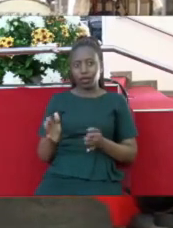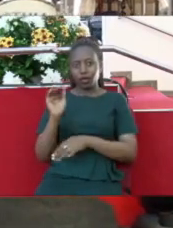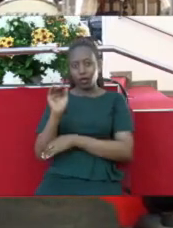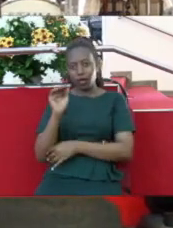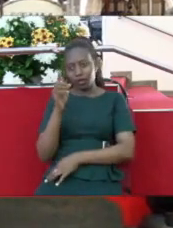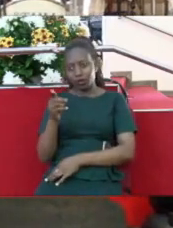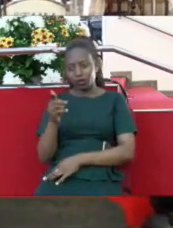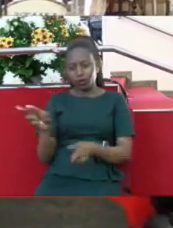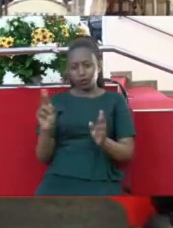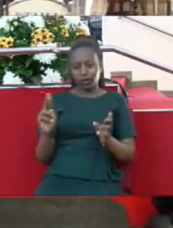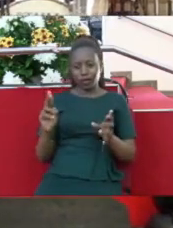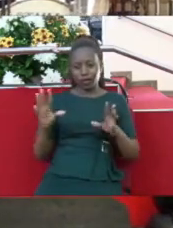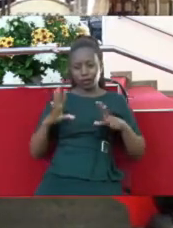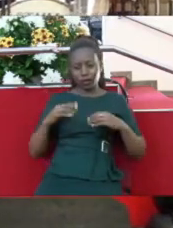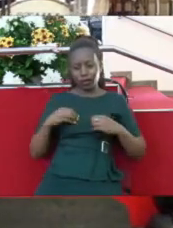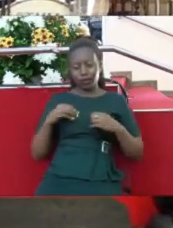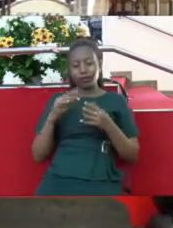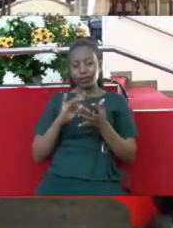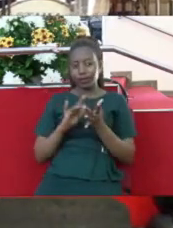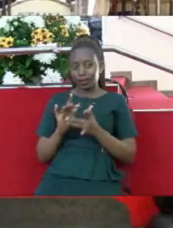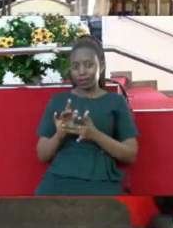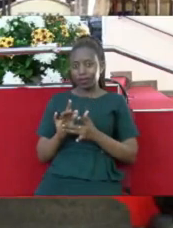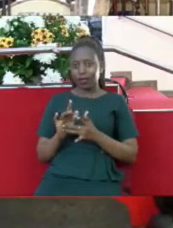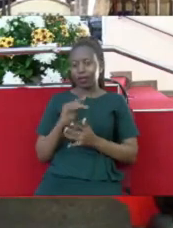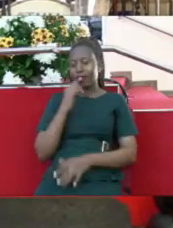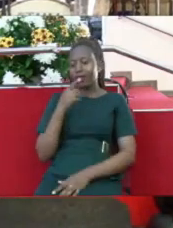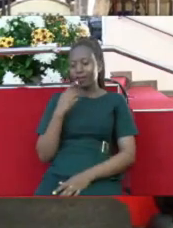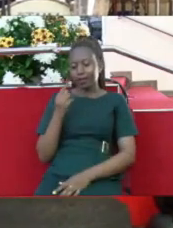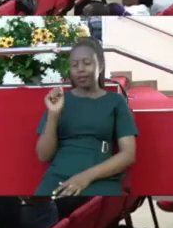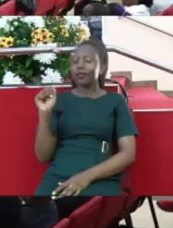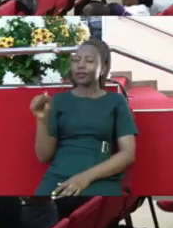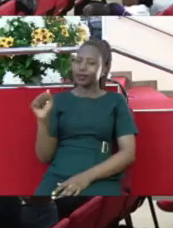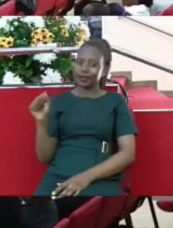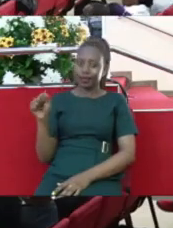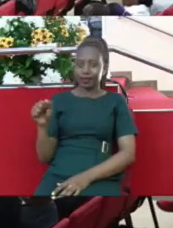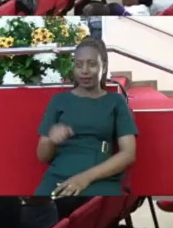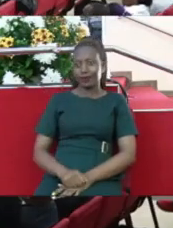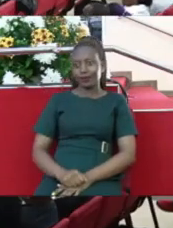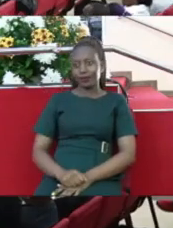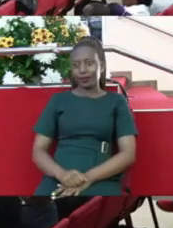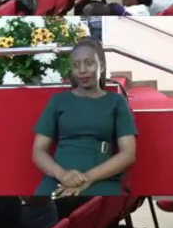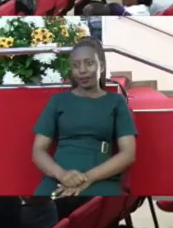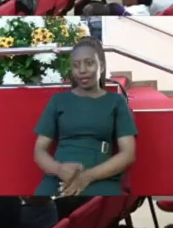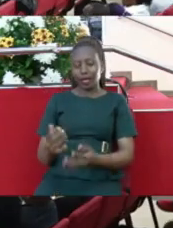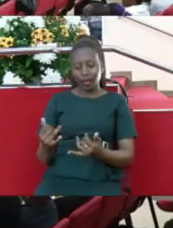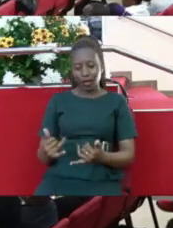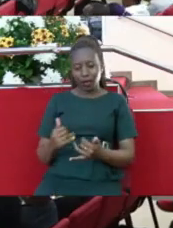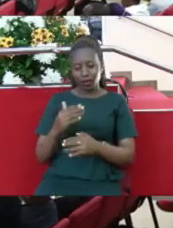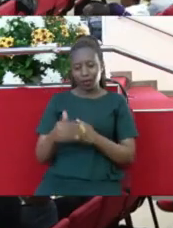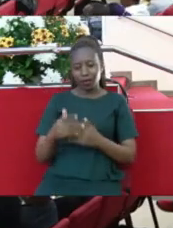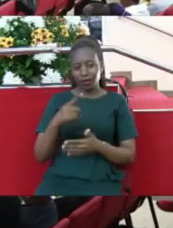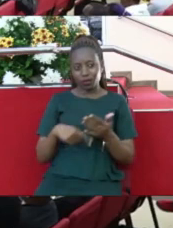And then they say yes. And together with them, this is what we do.